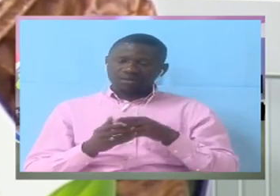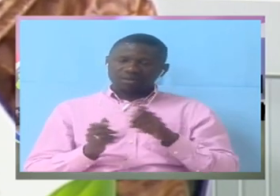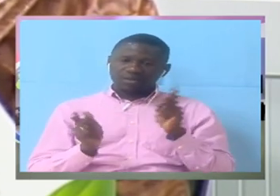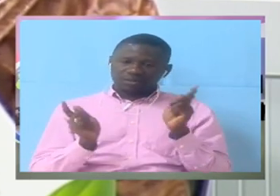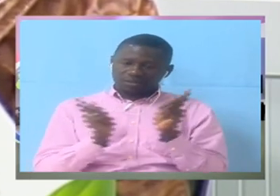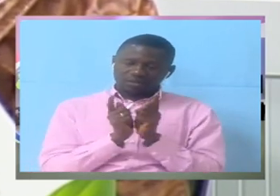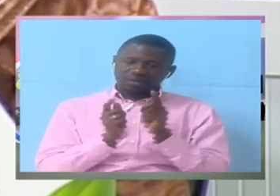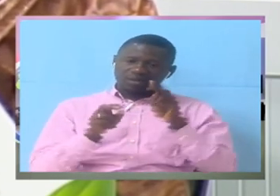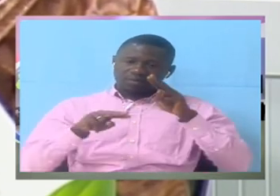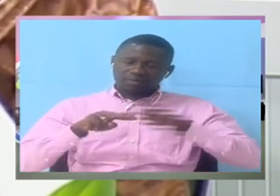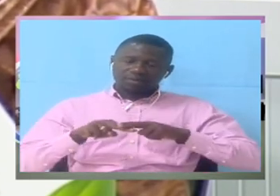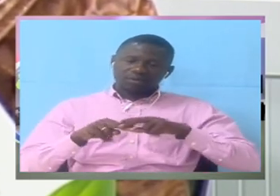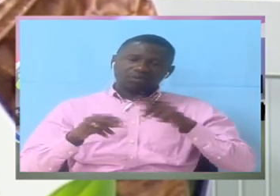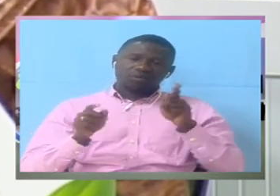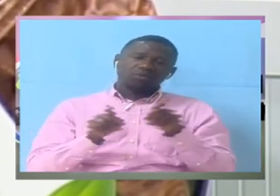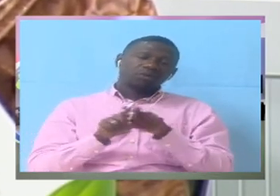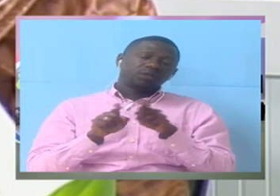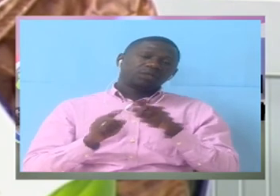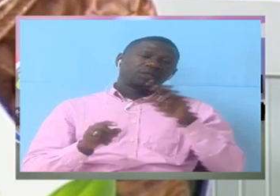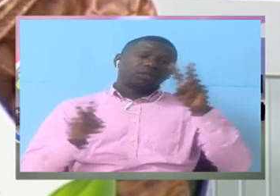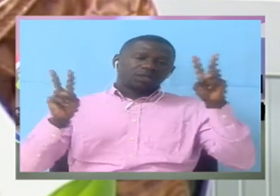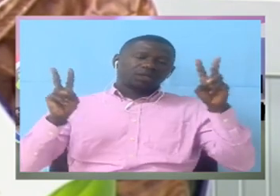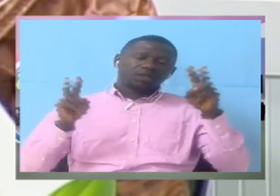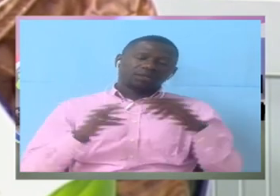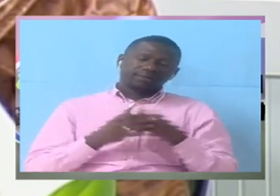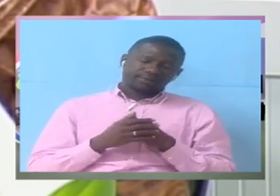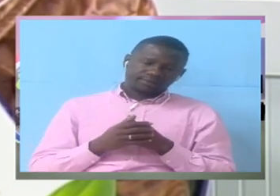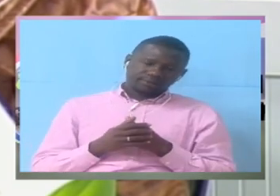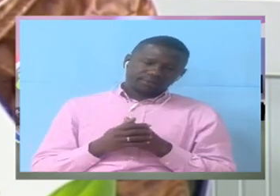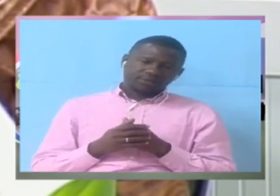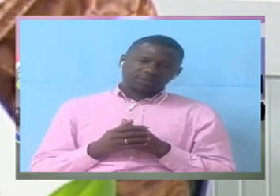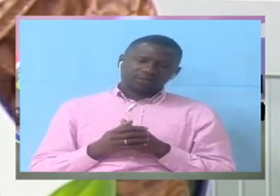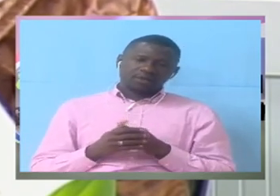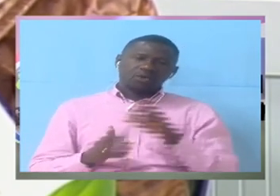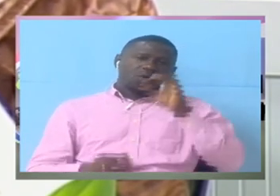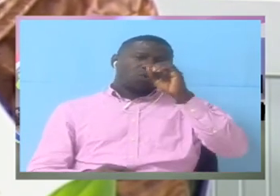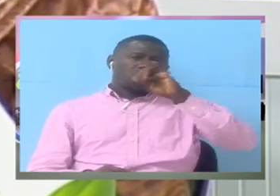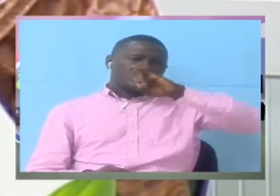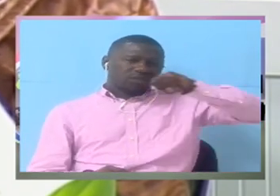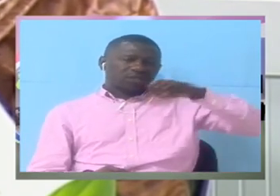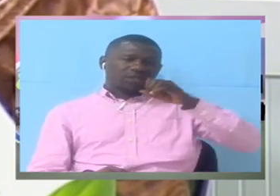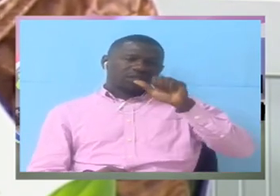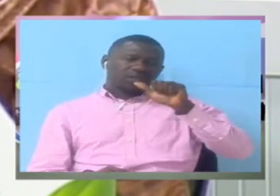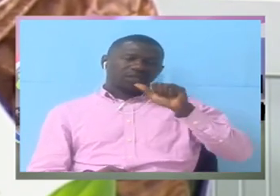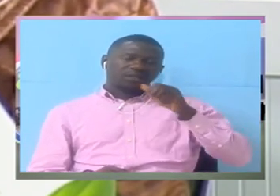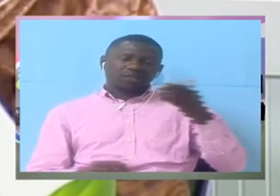discussion. OJ was a newspaper jailer.